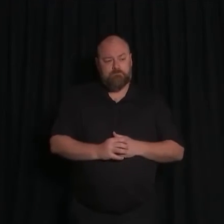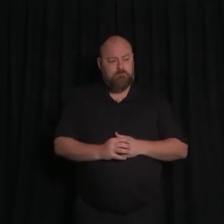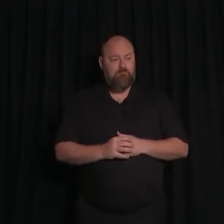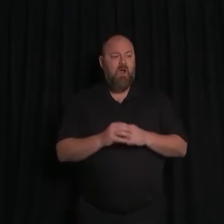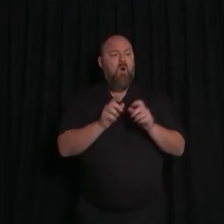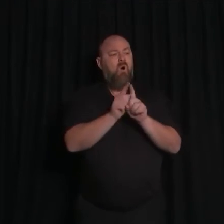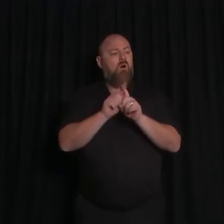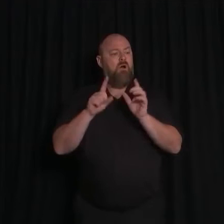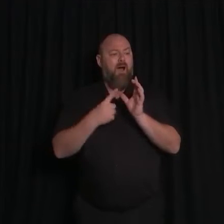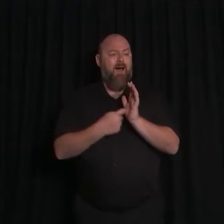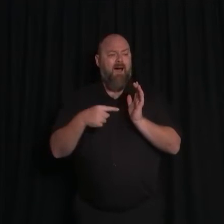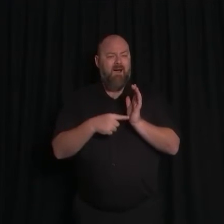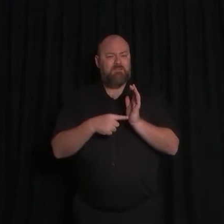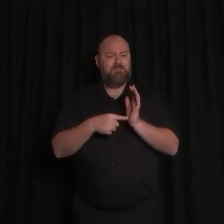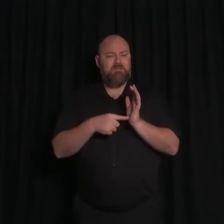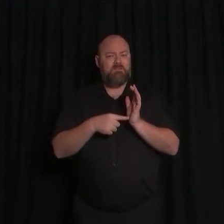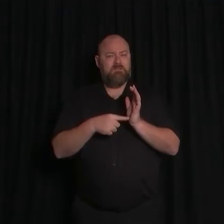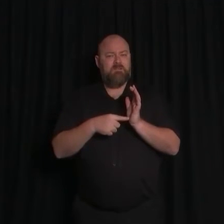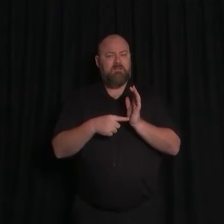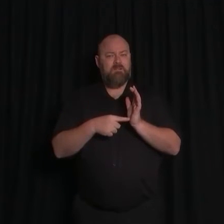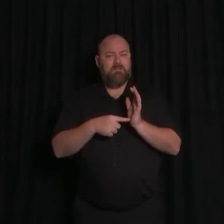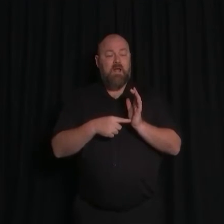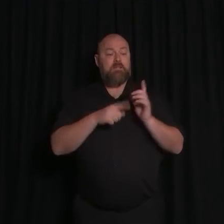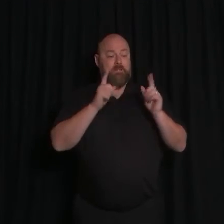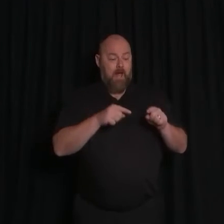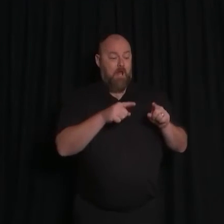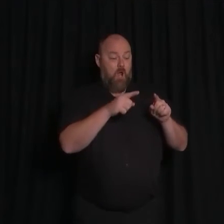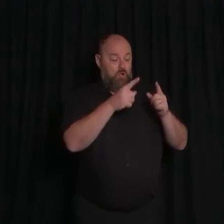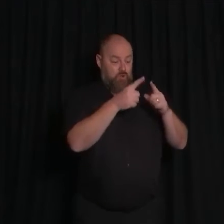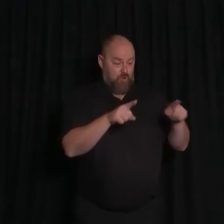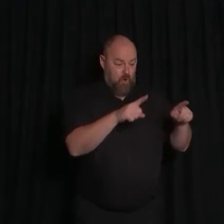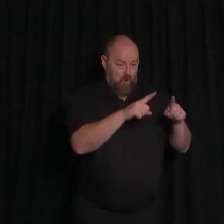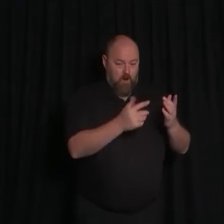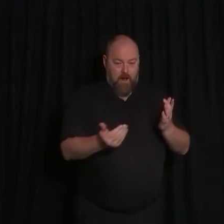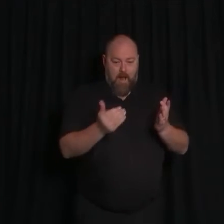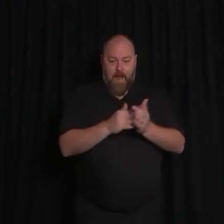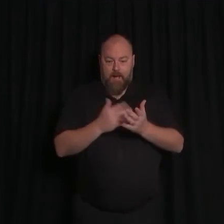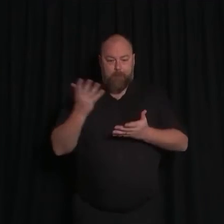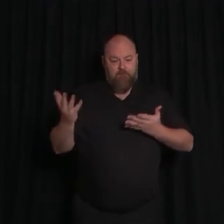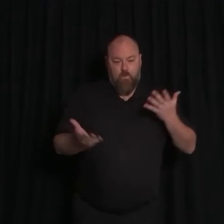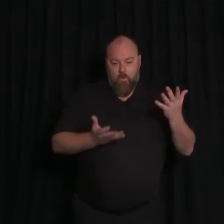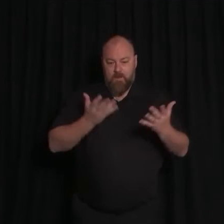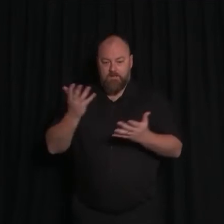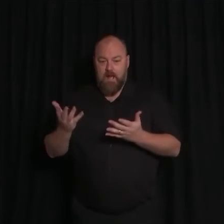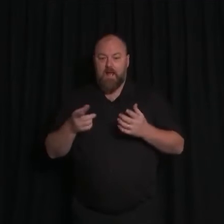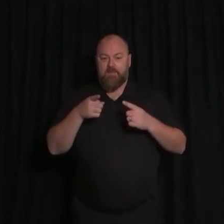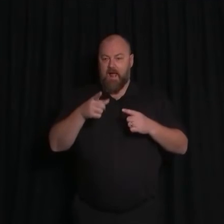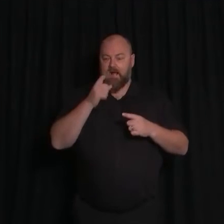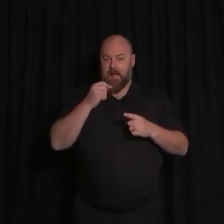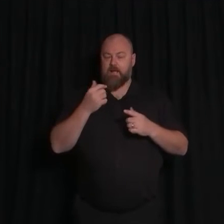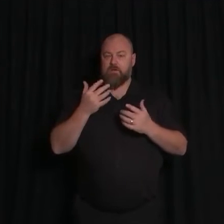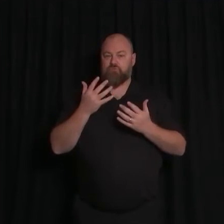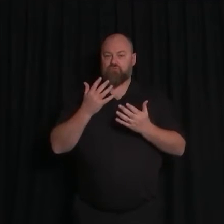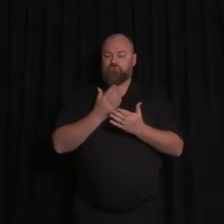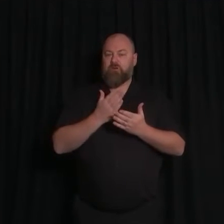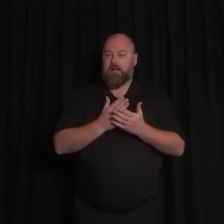it's just not pure. It all starts from the song, but also with the performance, it really can elevate the